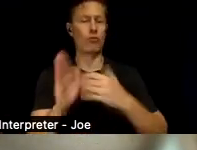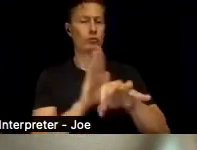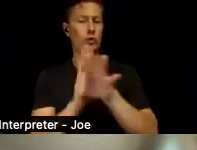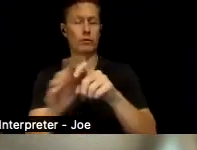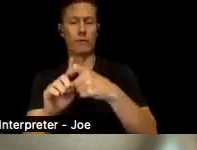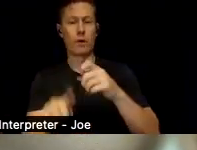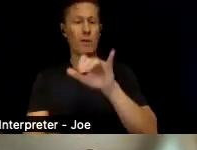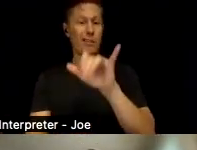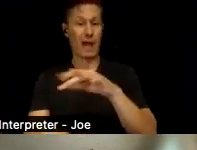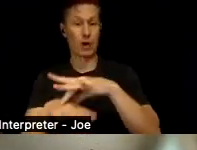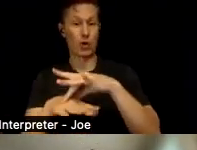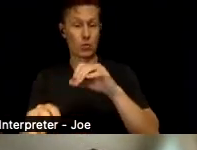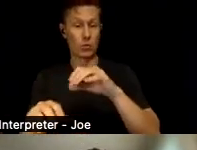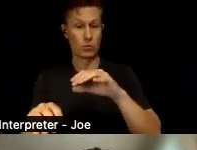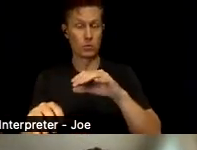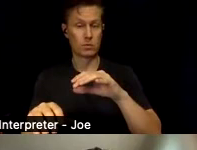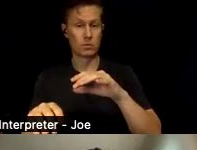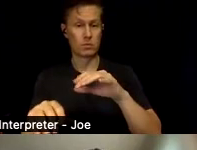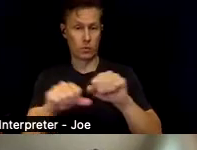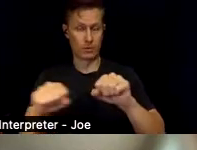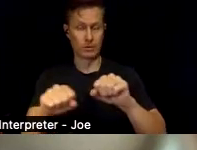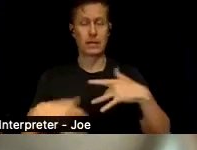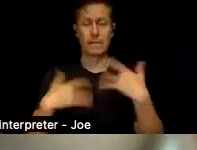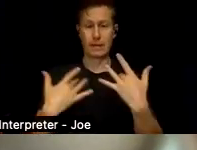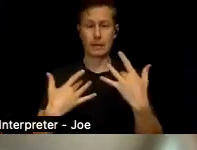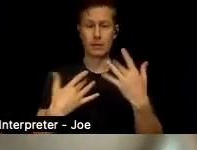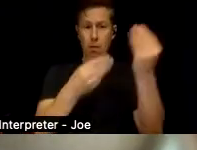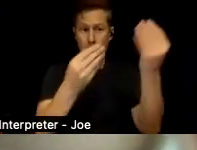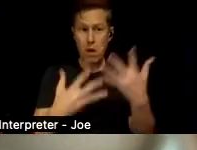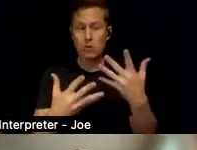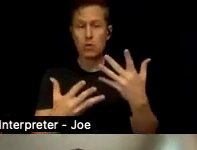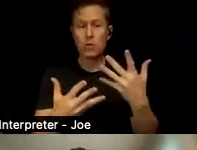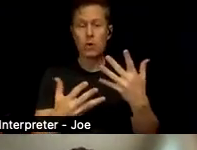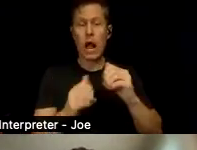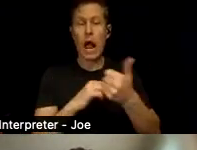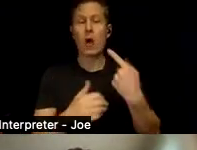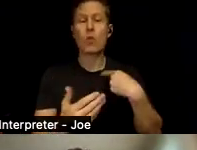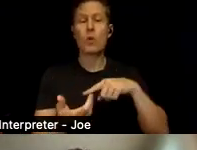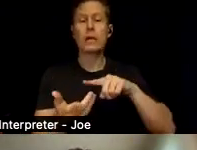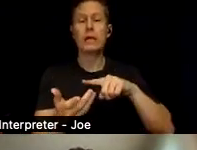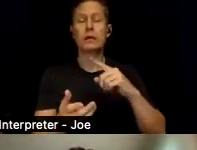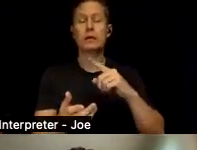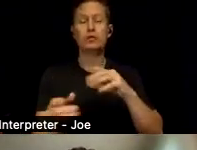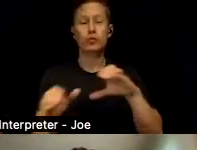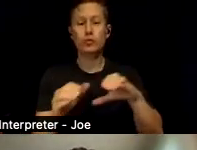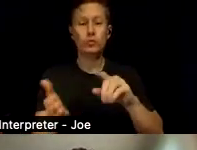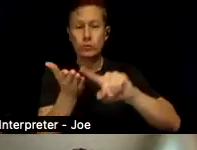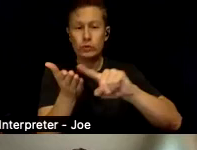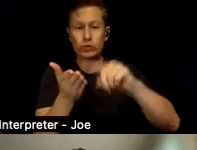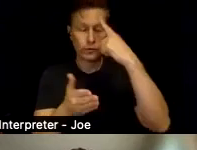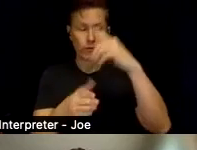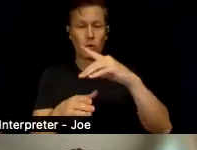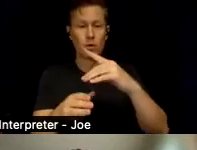to inform how we do earthquake research, not just for that earthquake, but for other earthquakes. So next slide, please.